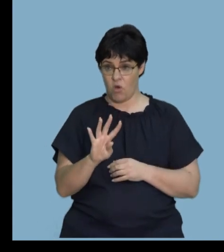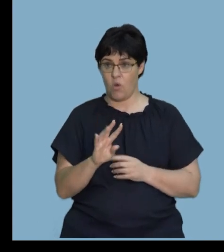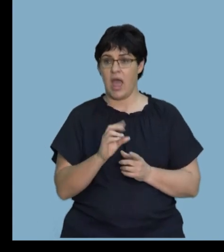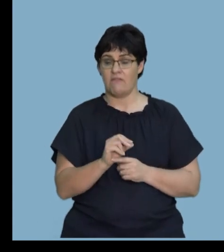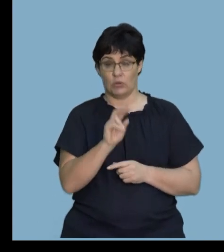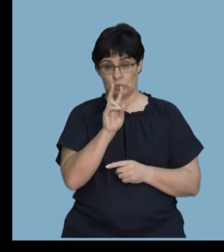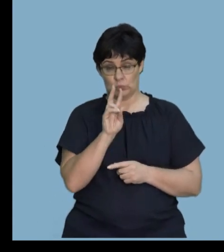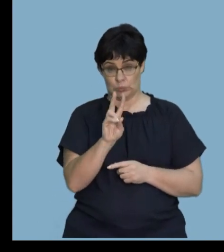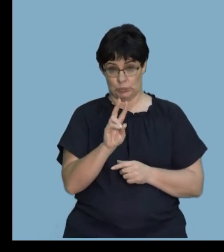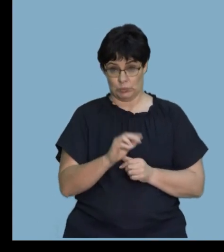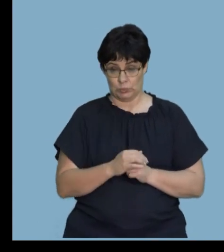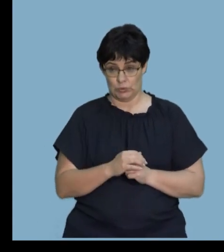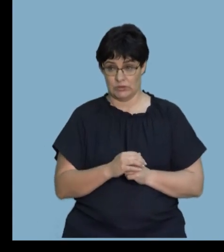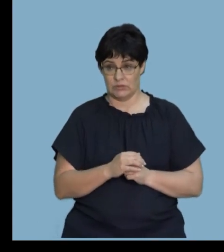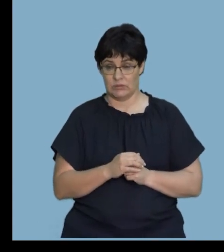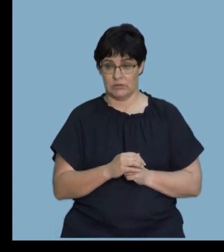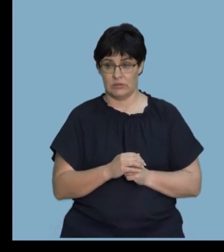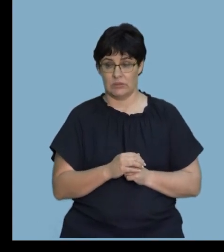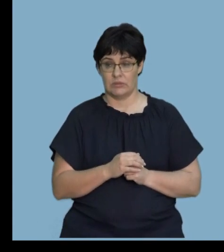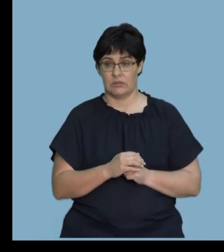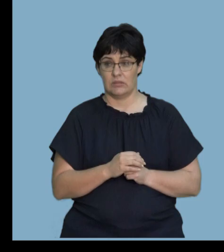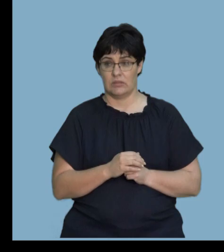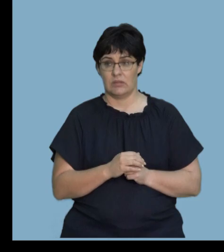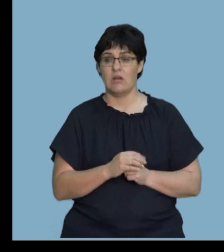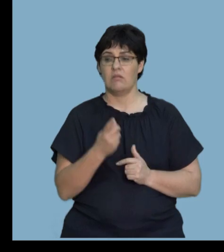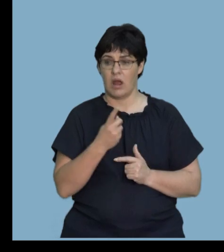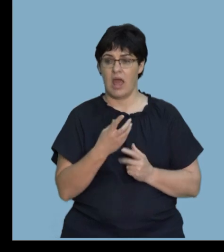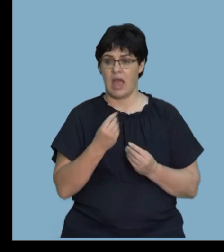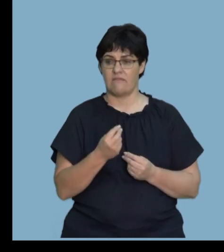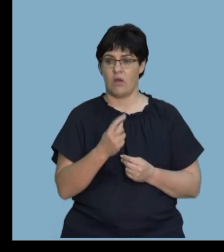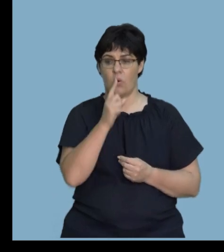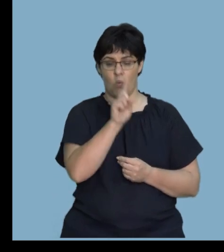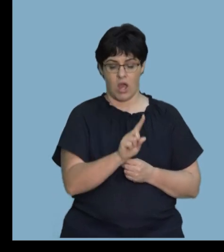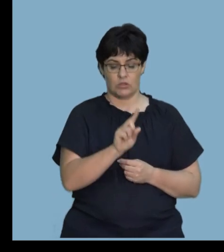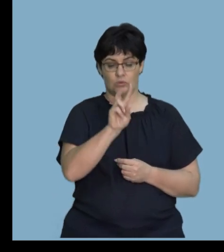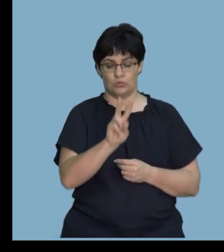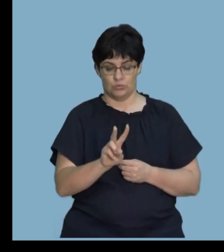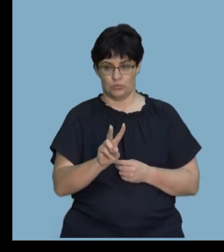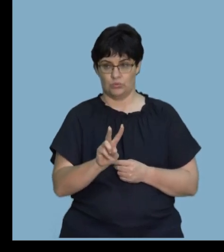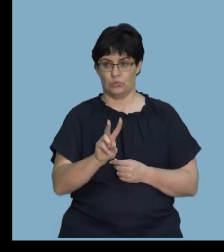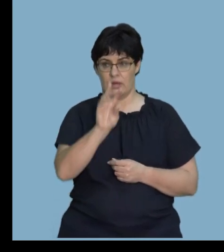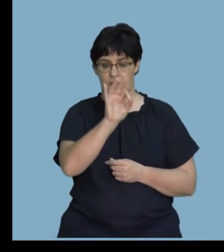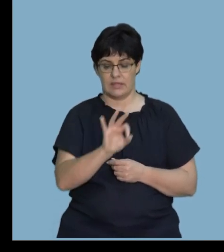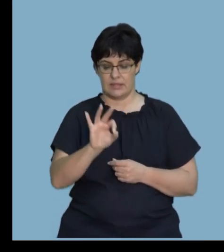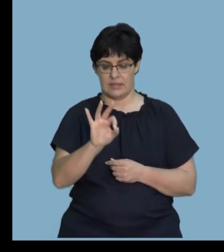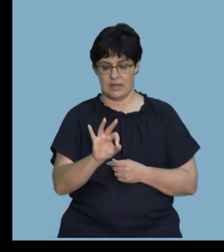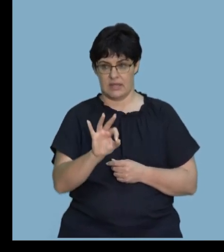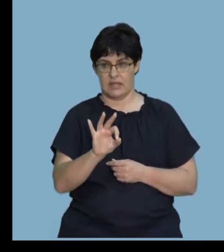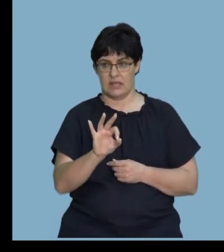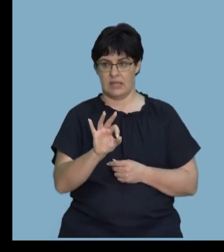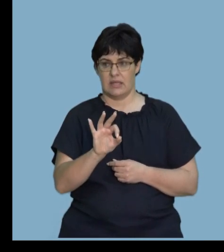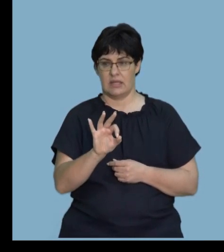groups, okay? Okay, then obviously this will be our 1, this will be our 2, this will be our 3,